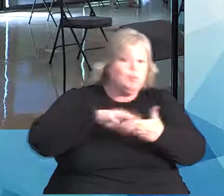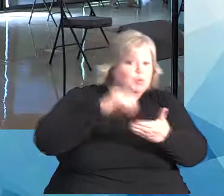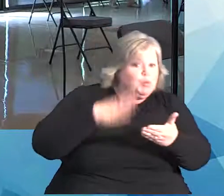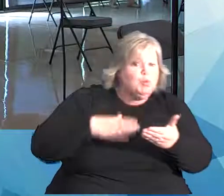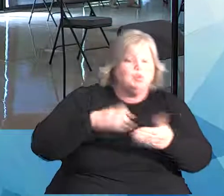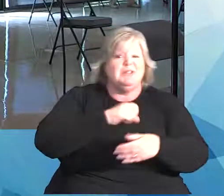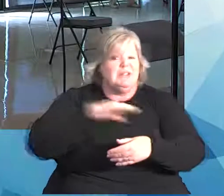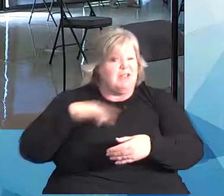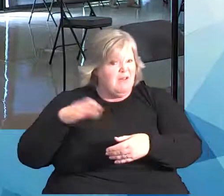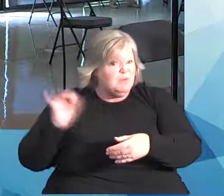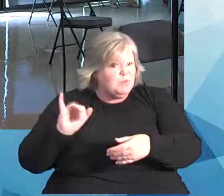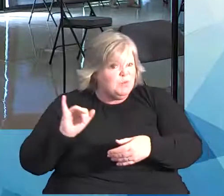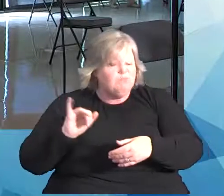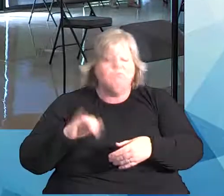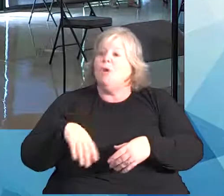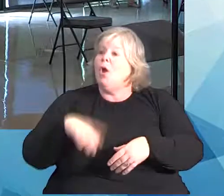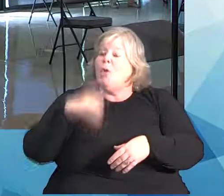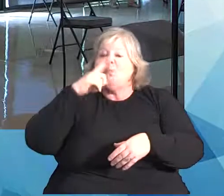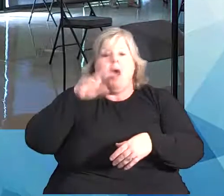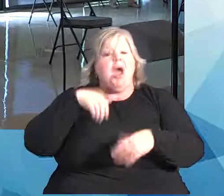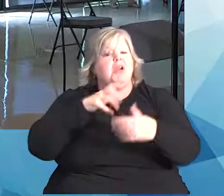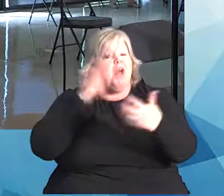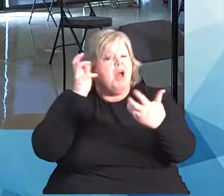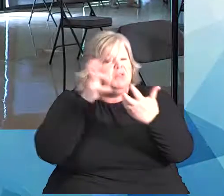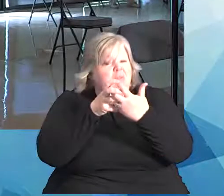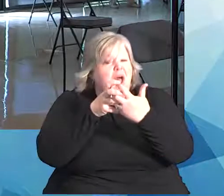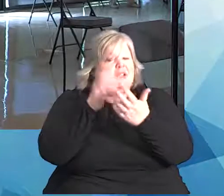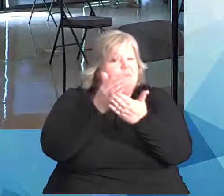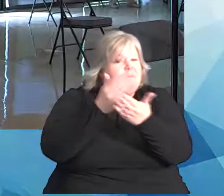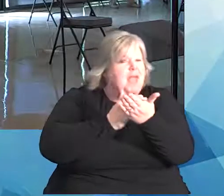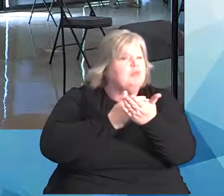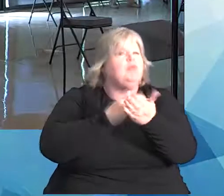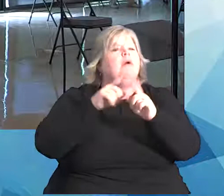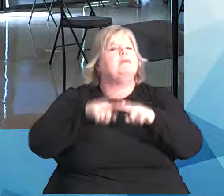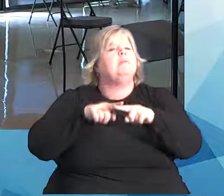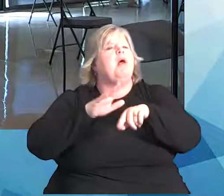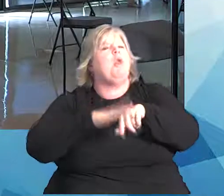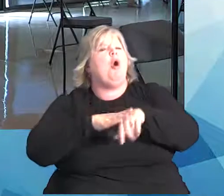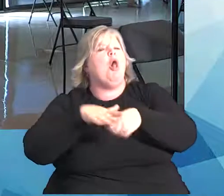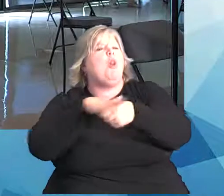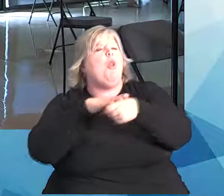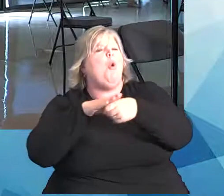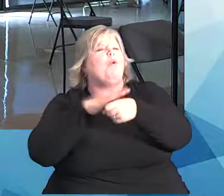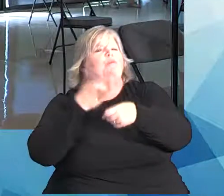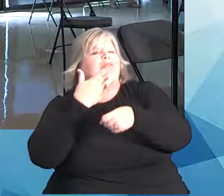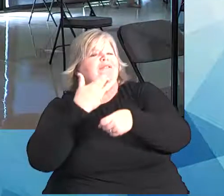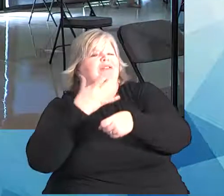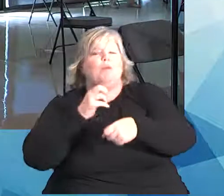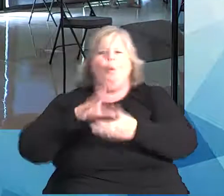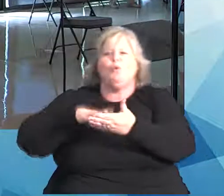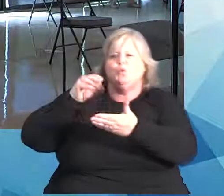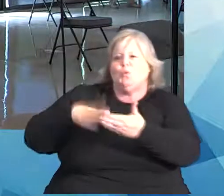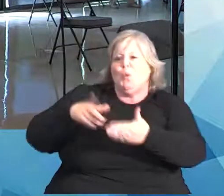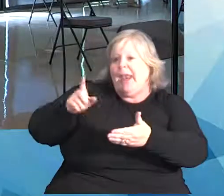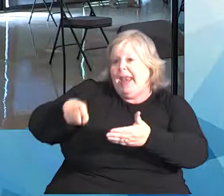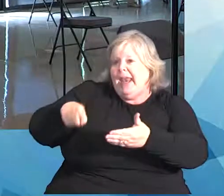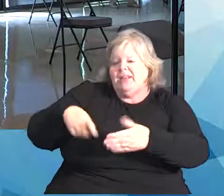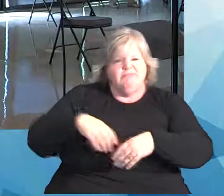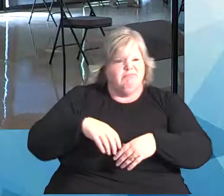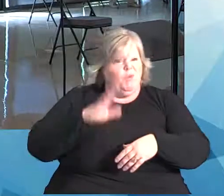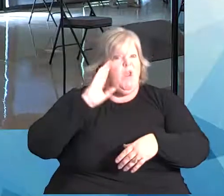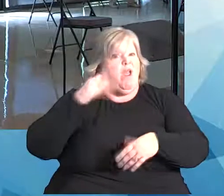We will customize your menus based on student needs and local preferences. We have a catalog of